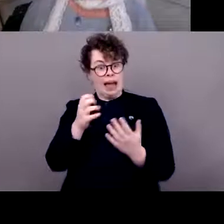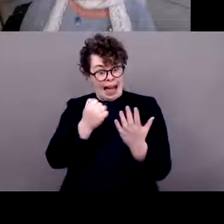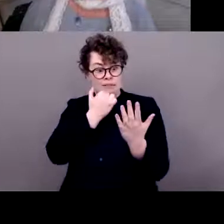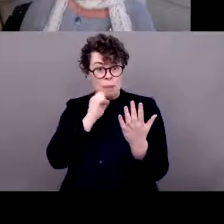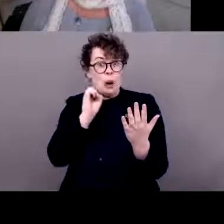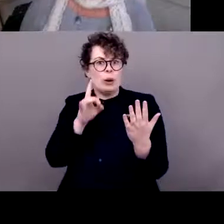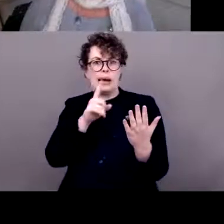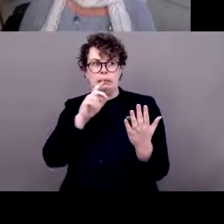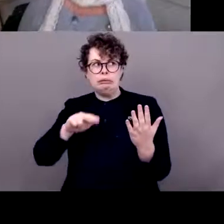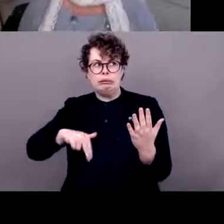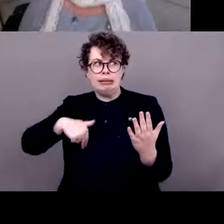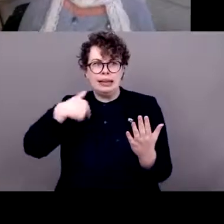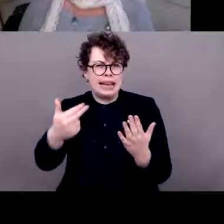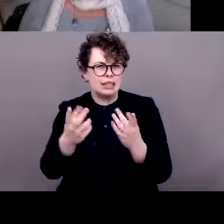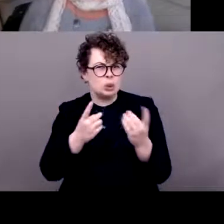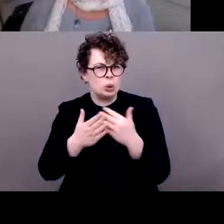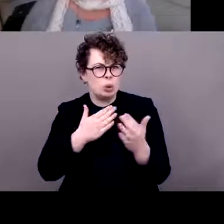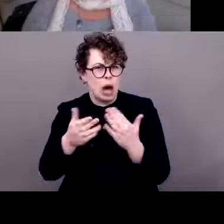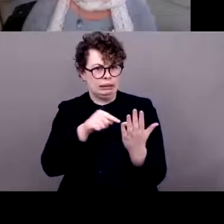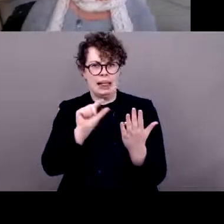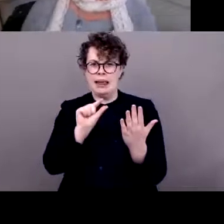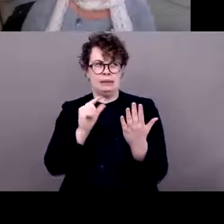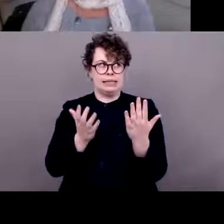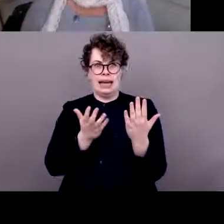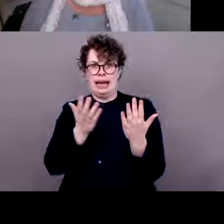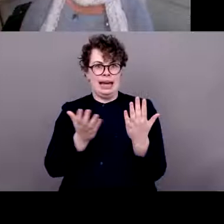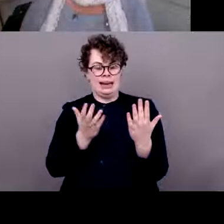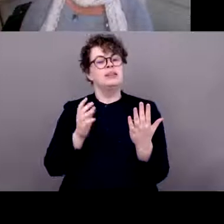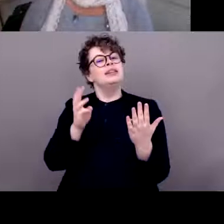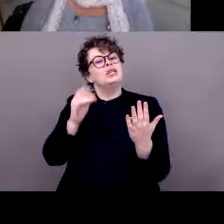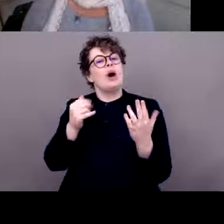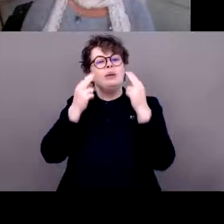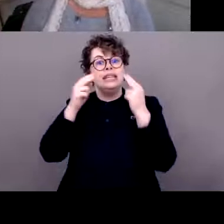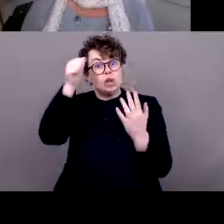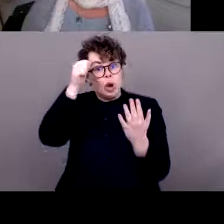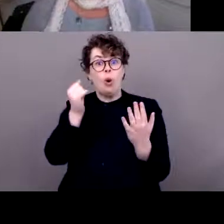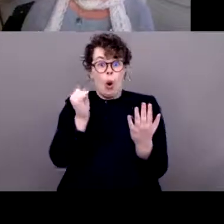do next. So again, this is the skill of interpreting assessment findings.